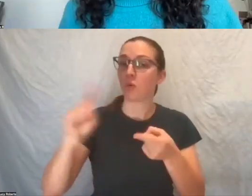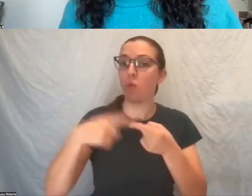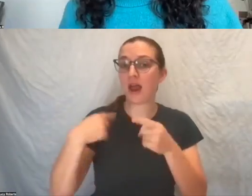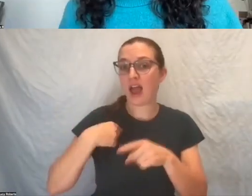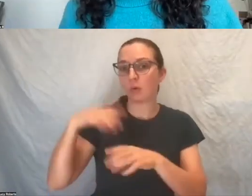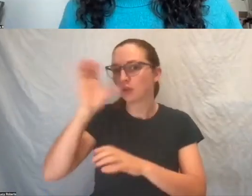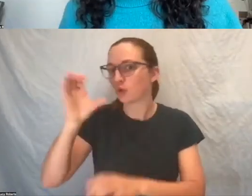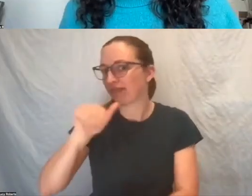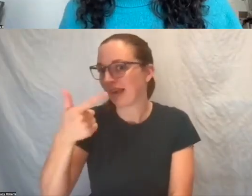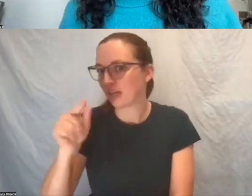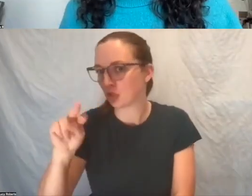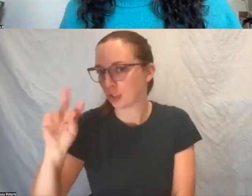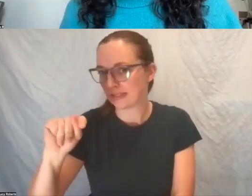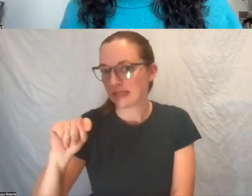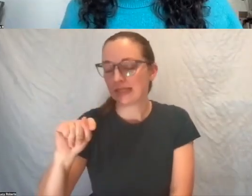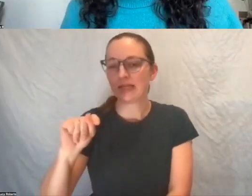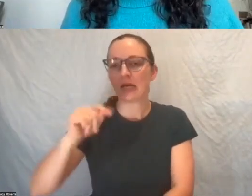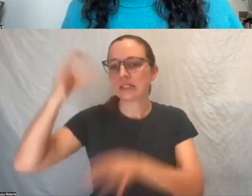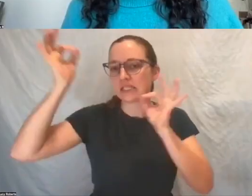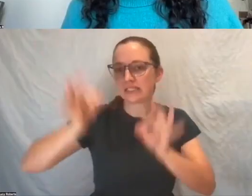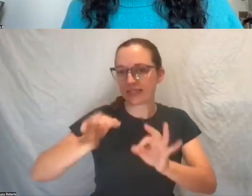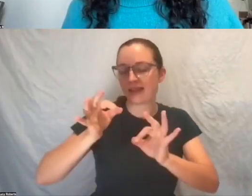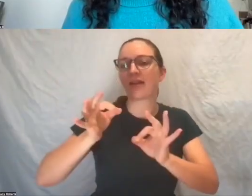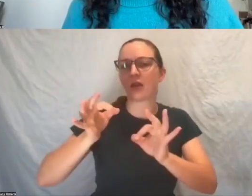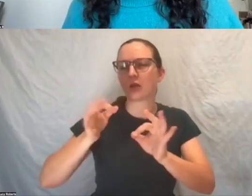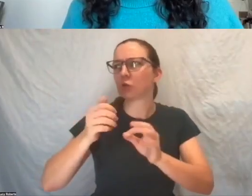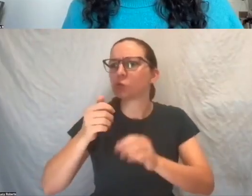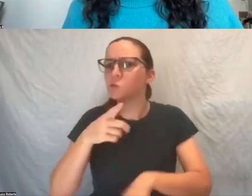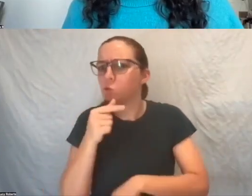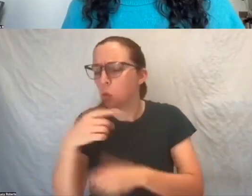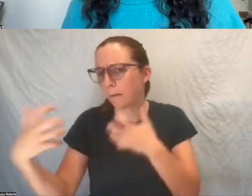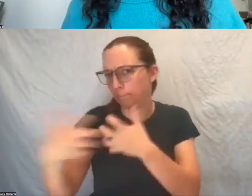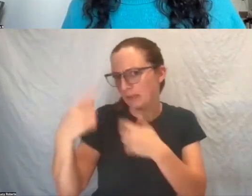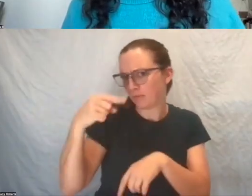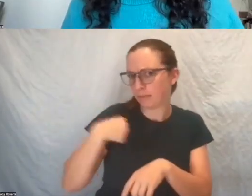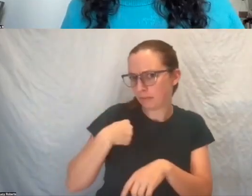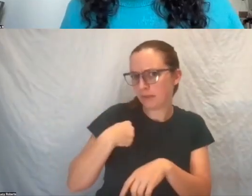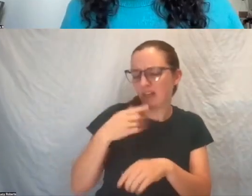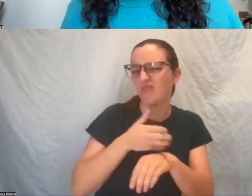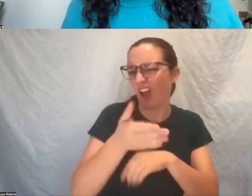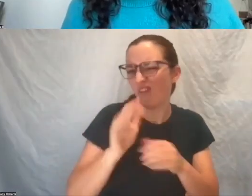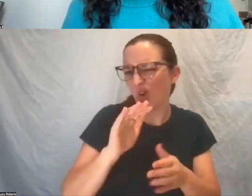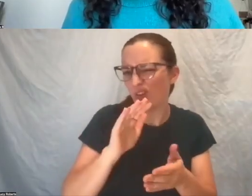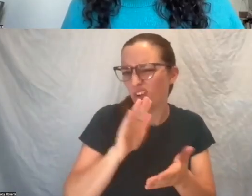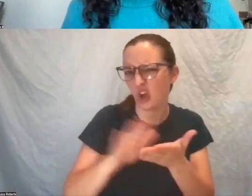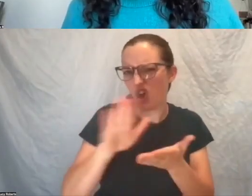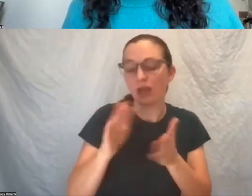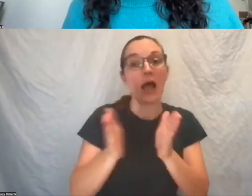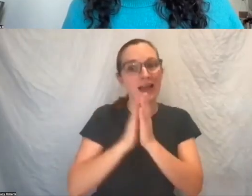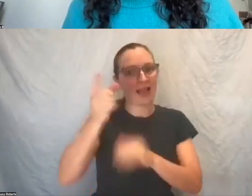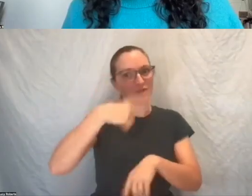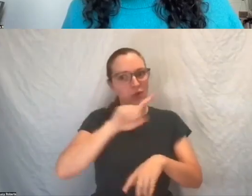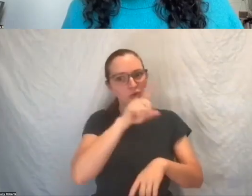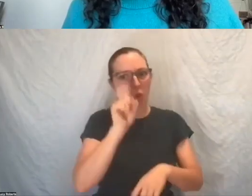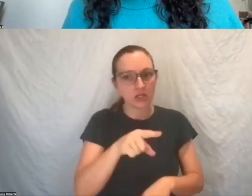agents too and deciding on an agent out of college, I asked those questions immediately of, have you